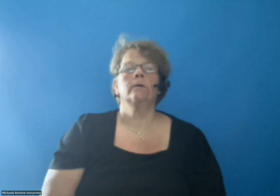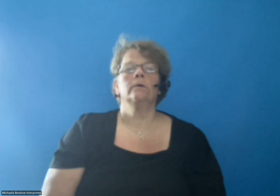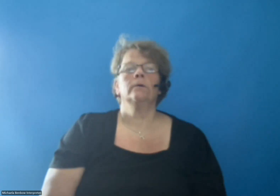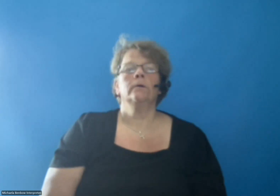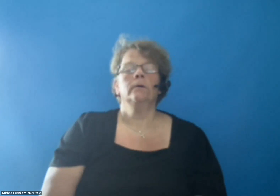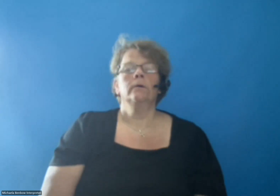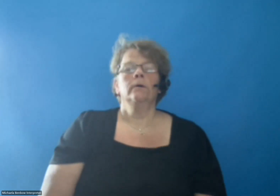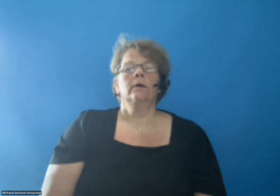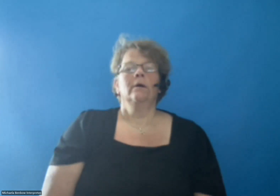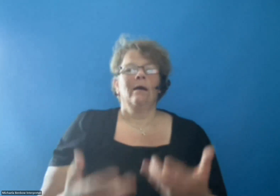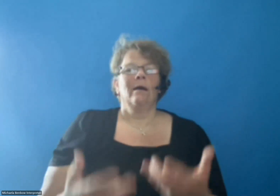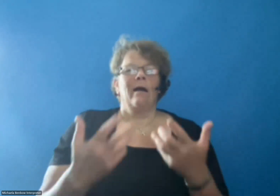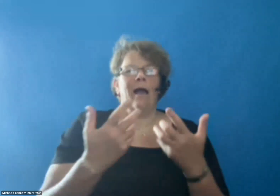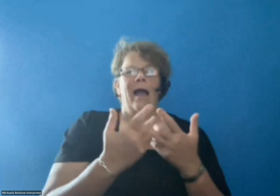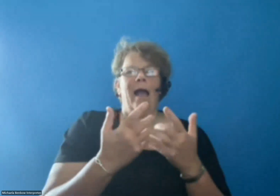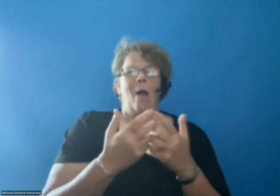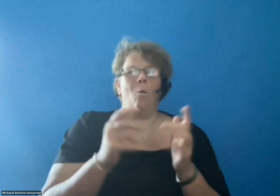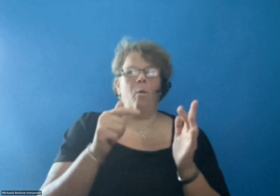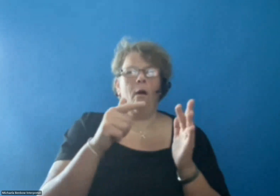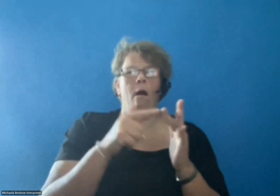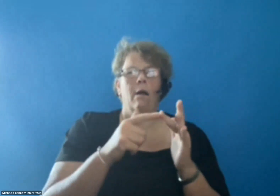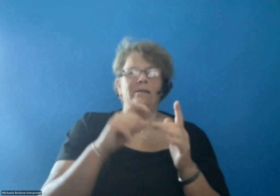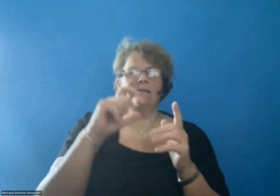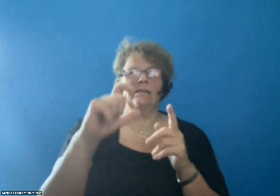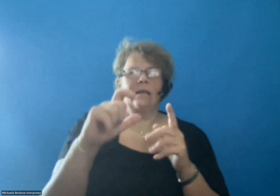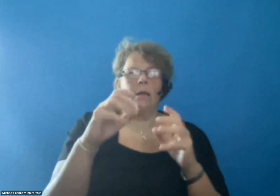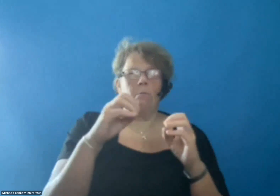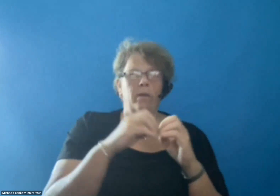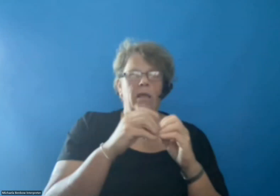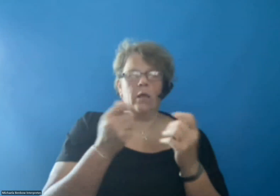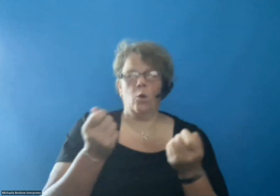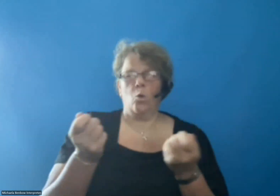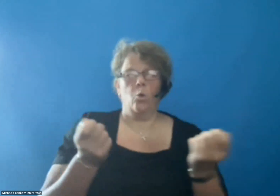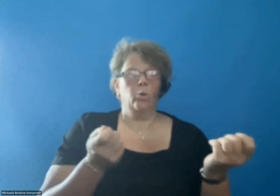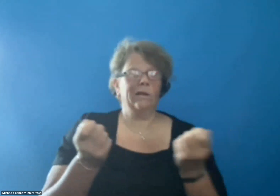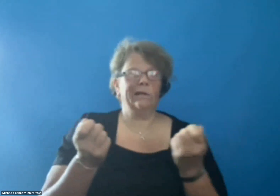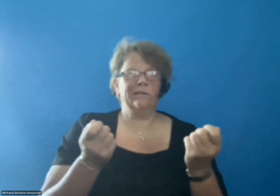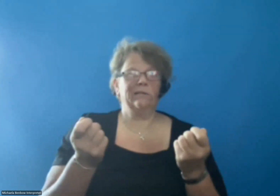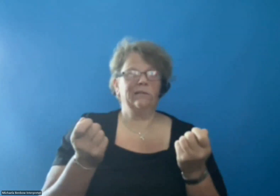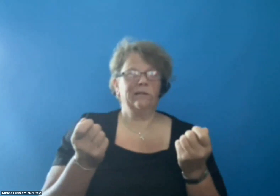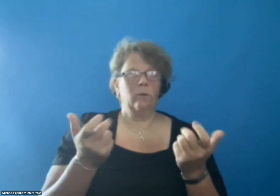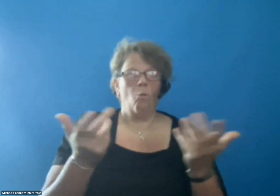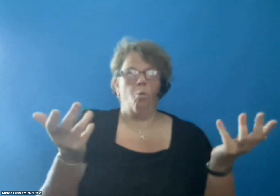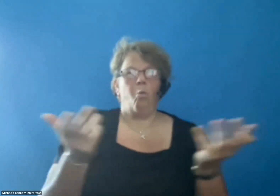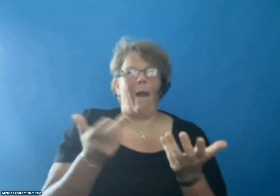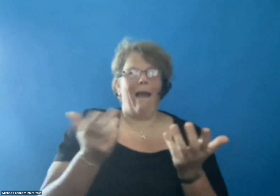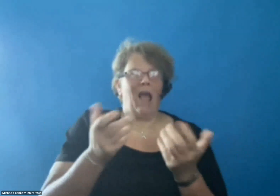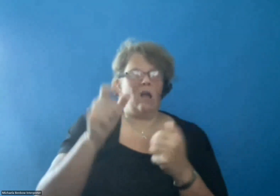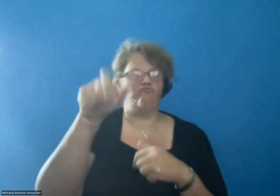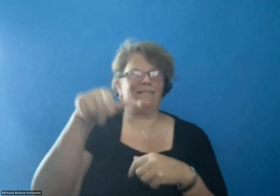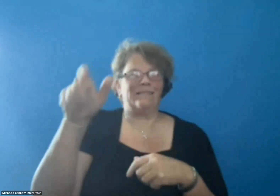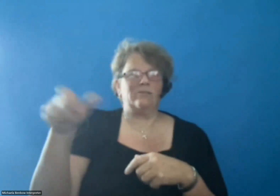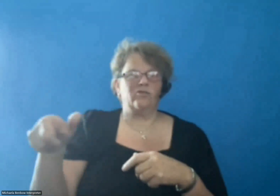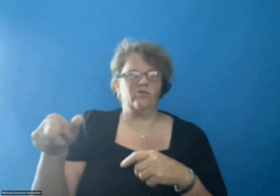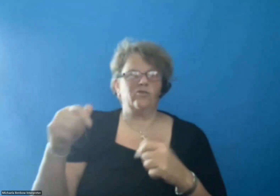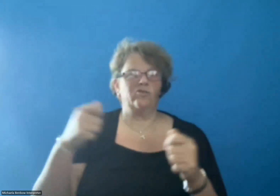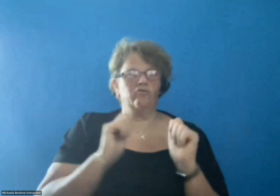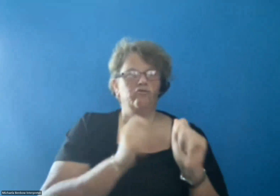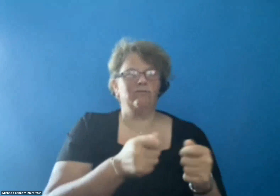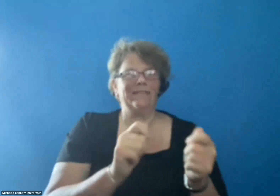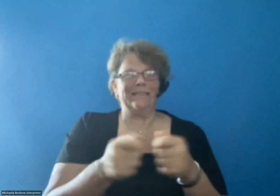envisage coordinating where residents are treated in other regional areas, and will this be reflected in